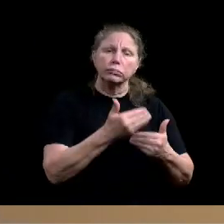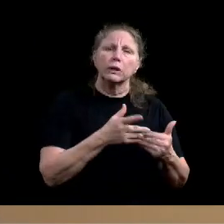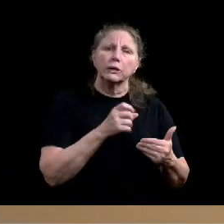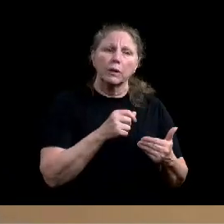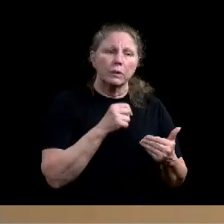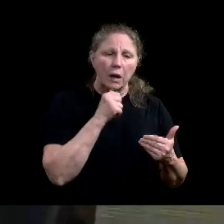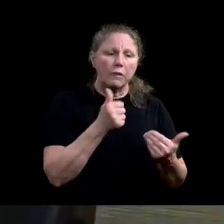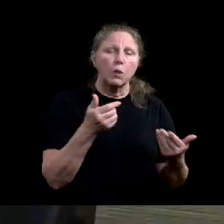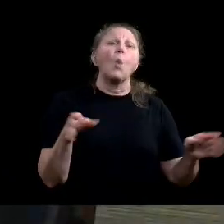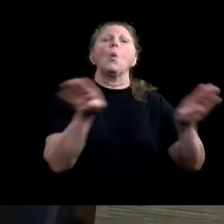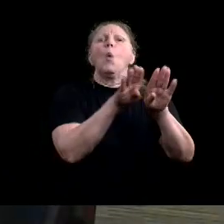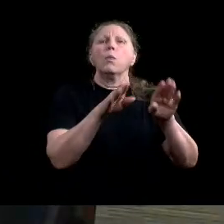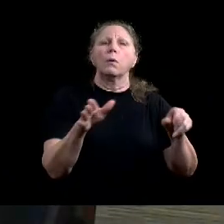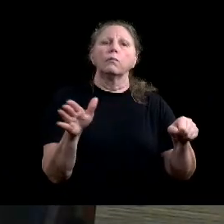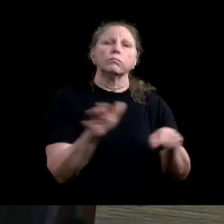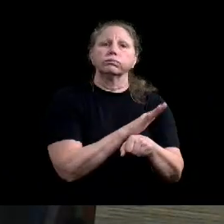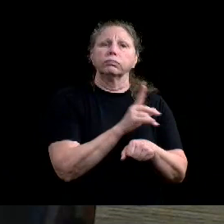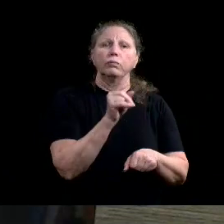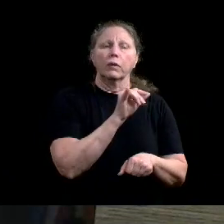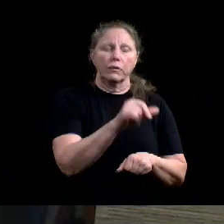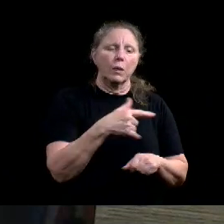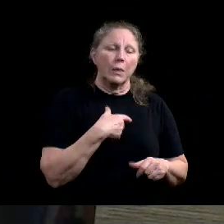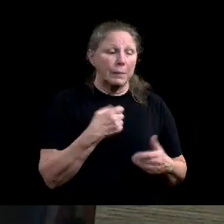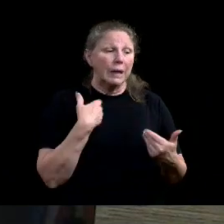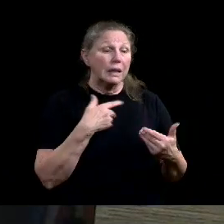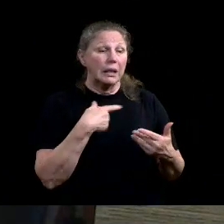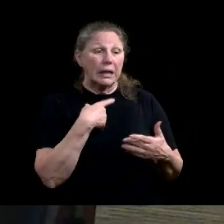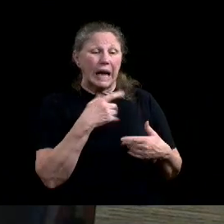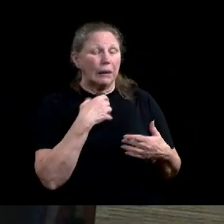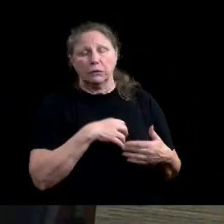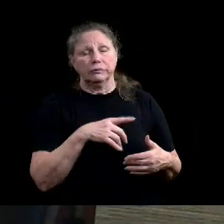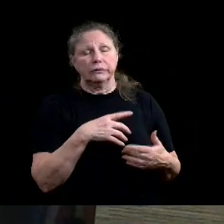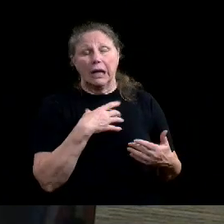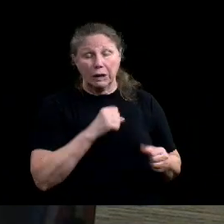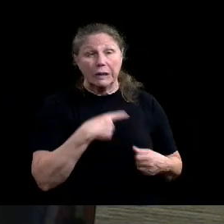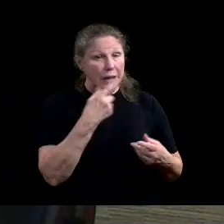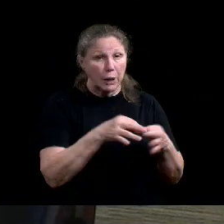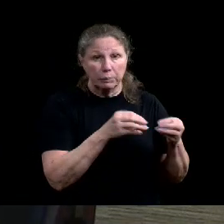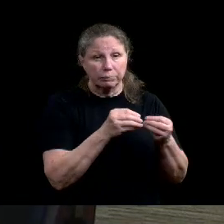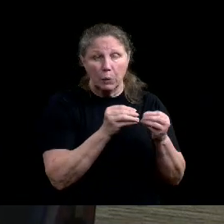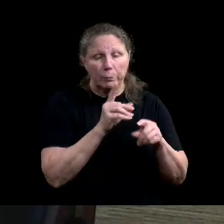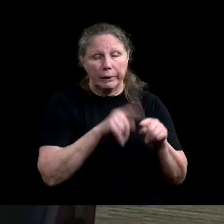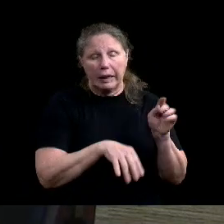at this point. Joel Lopez from KXXV.